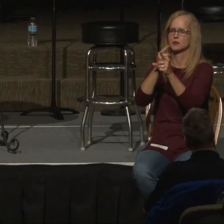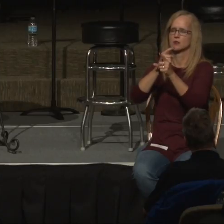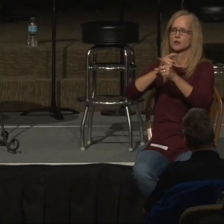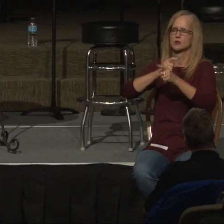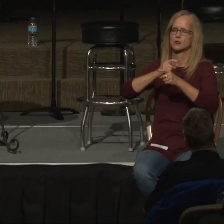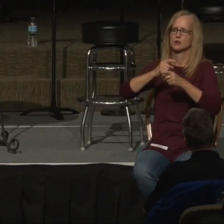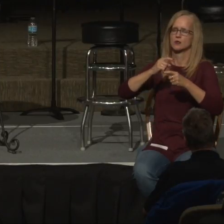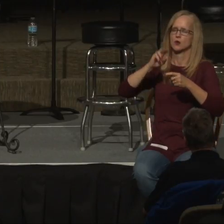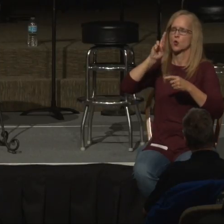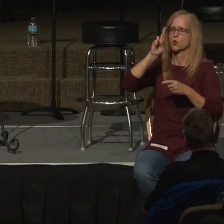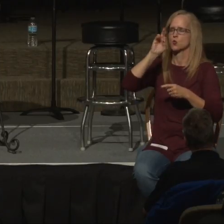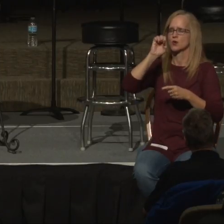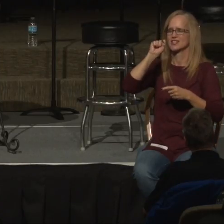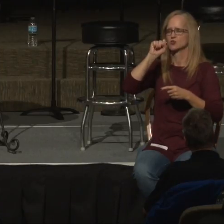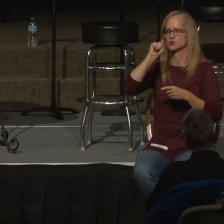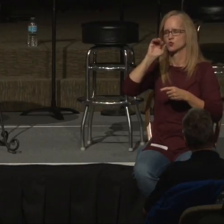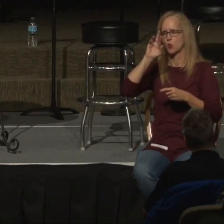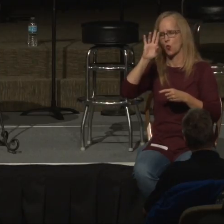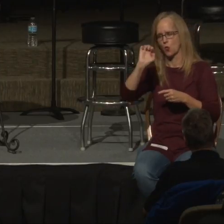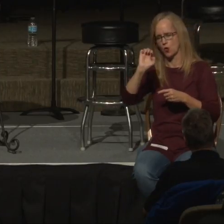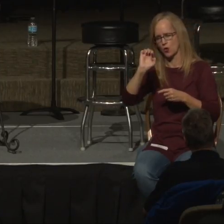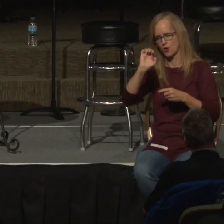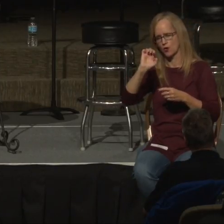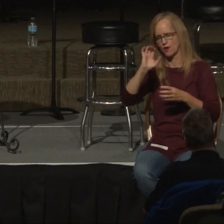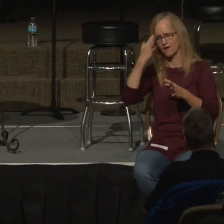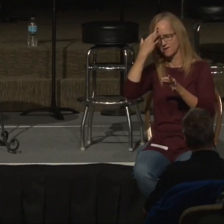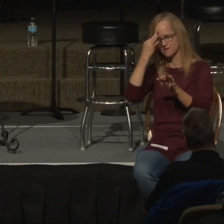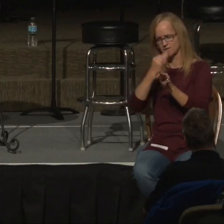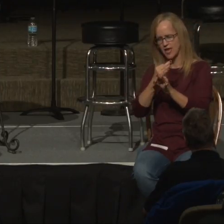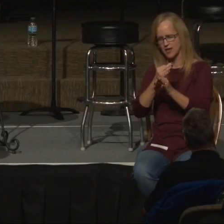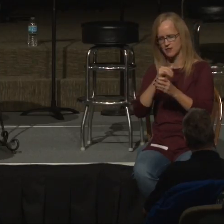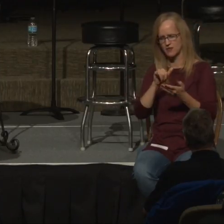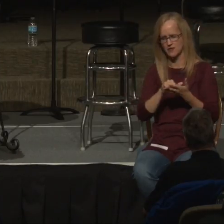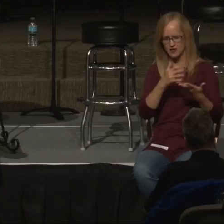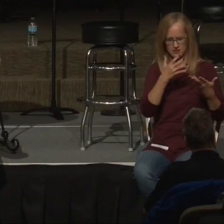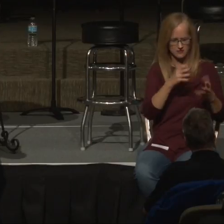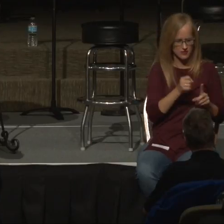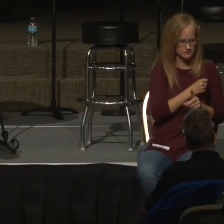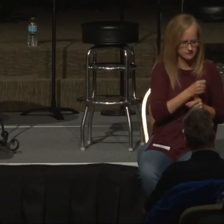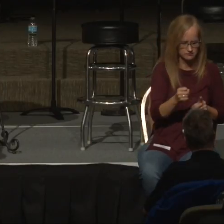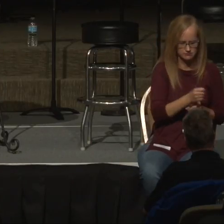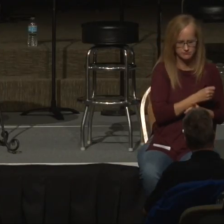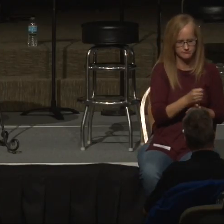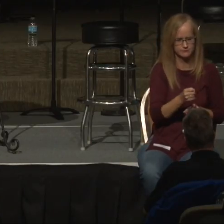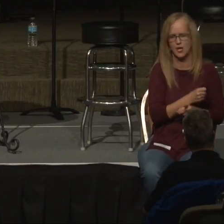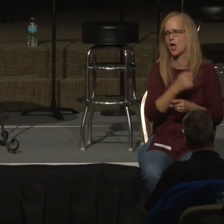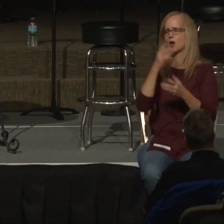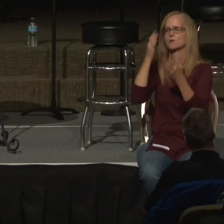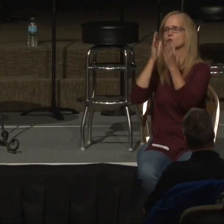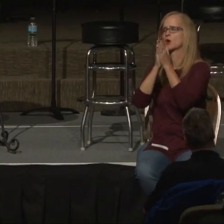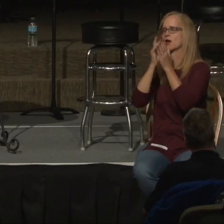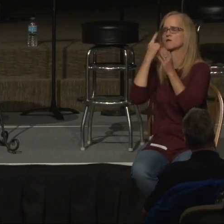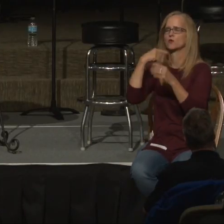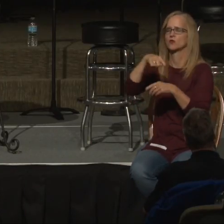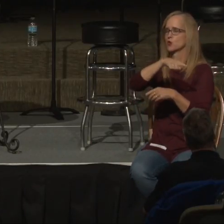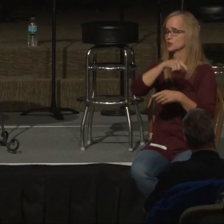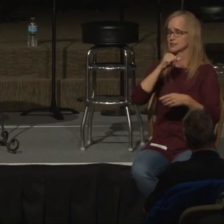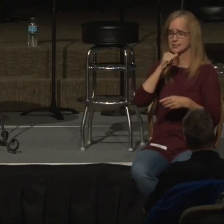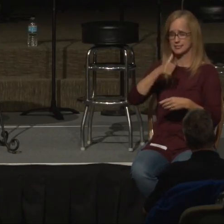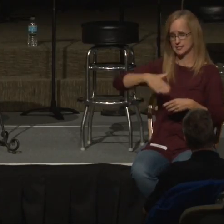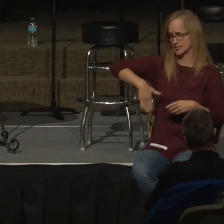Restore people's faith that is taking a beating. I pray then for those who have yet to believe.